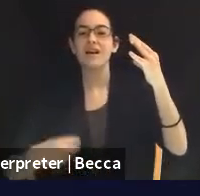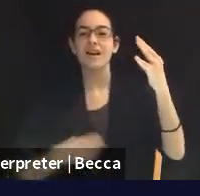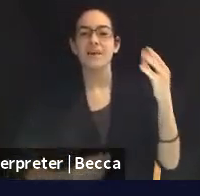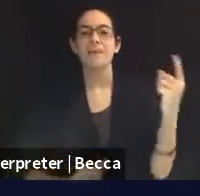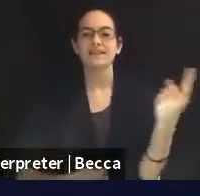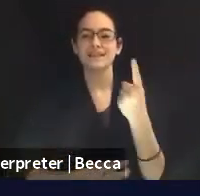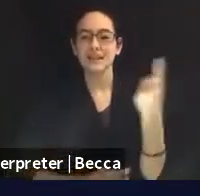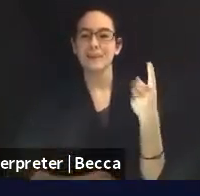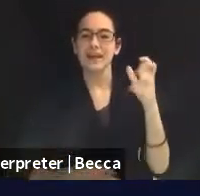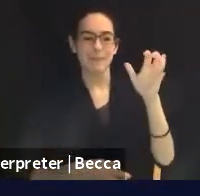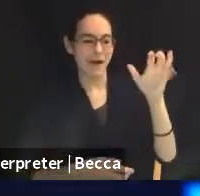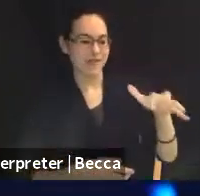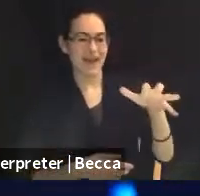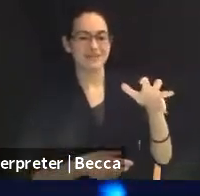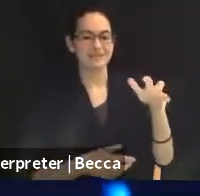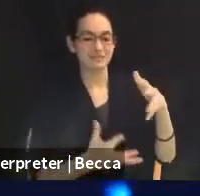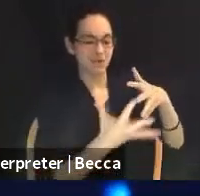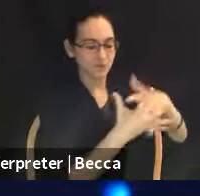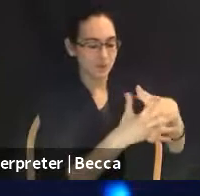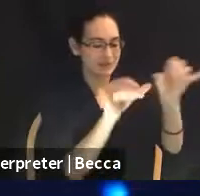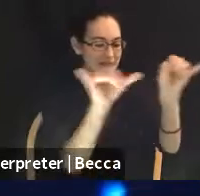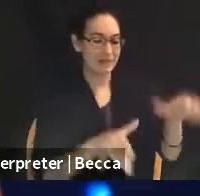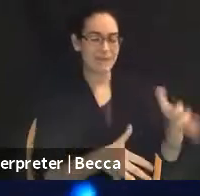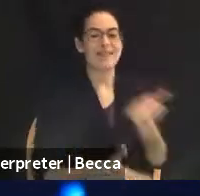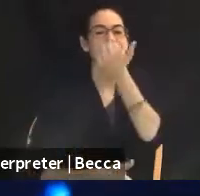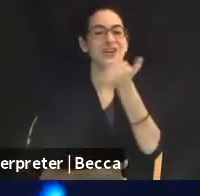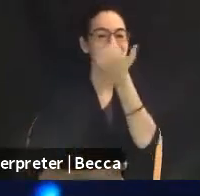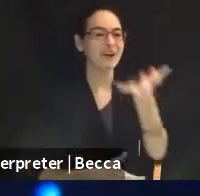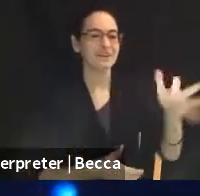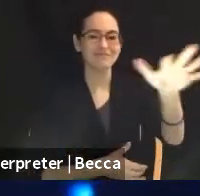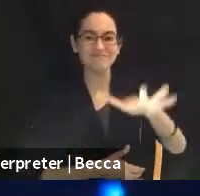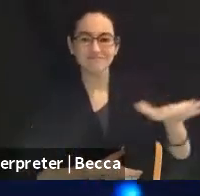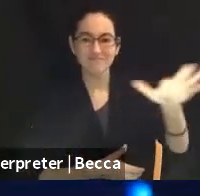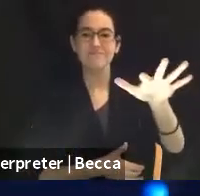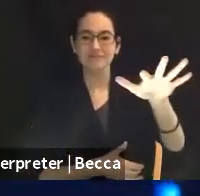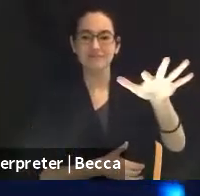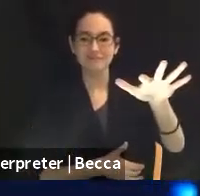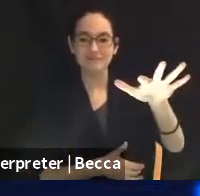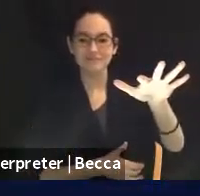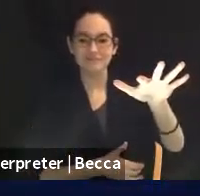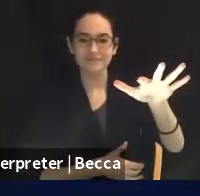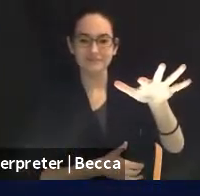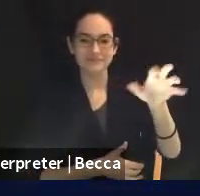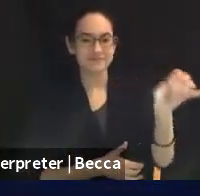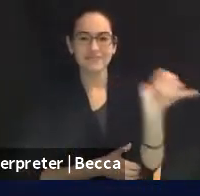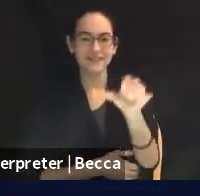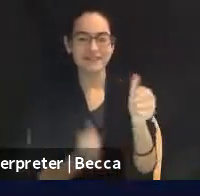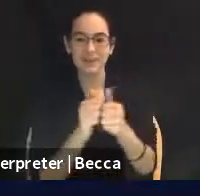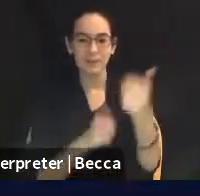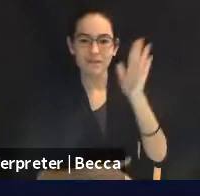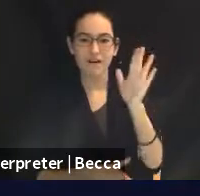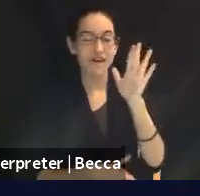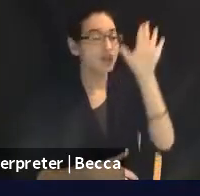in that lawn is bringing life and it comes out in the green. That your confidence